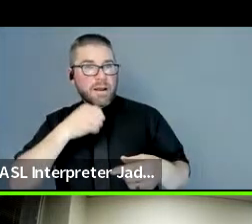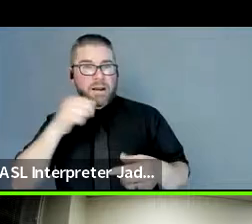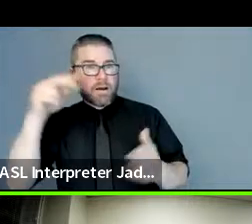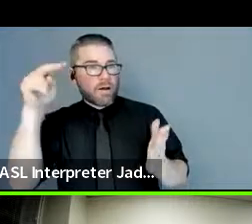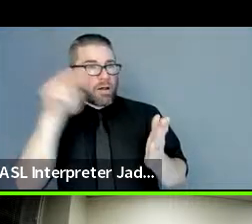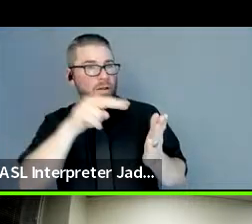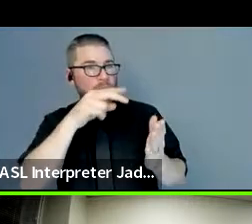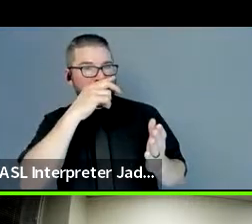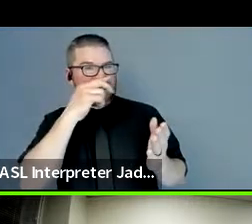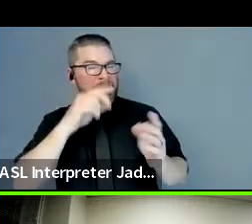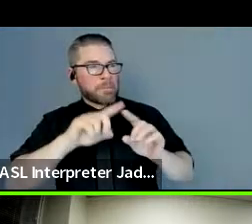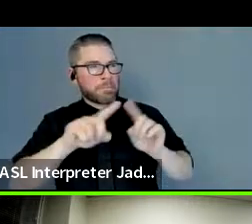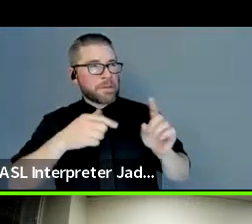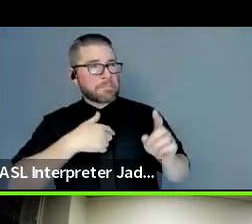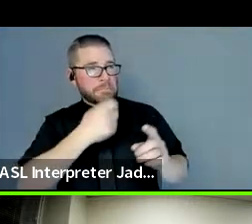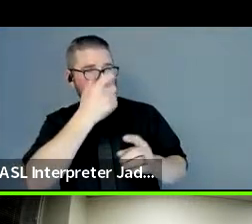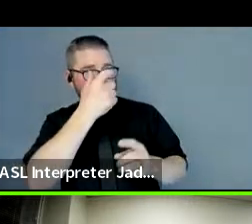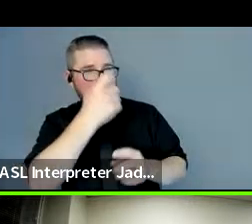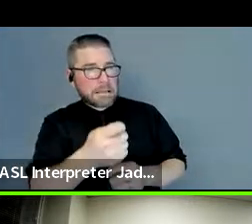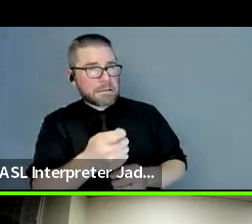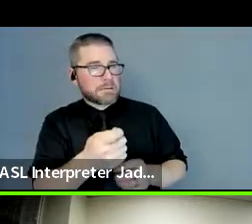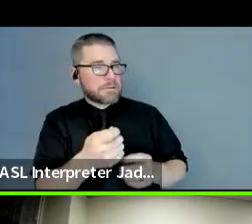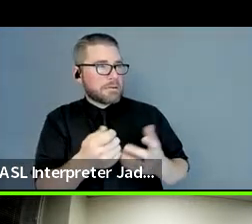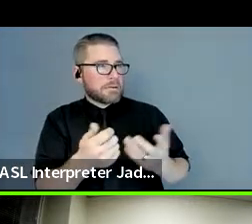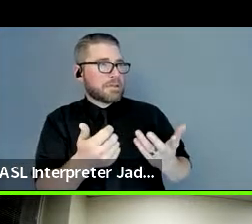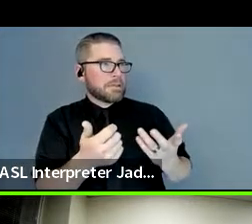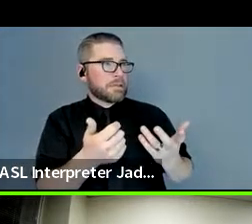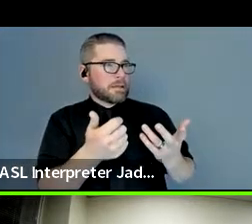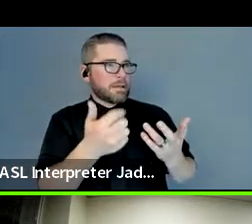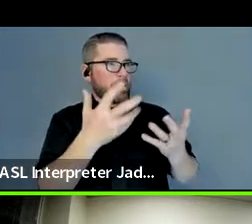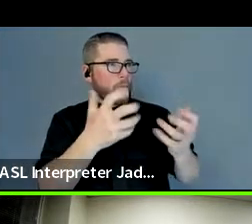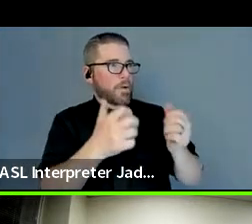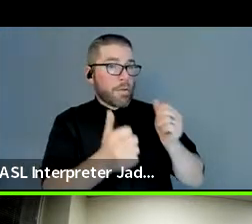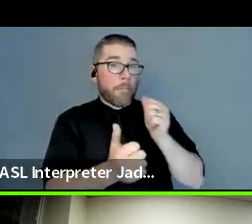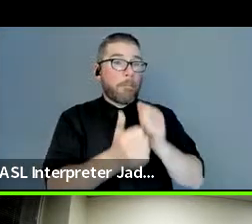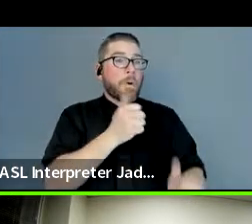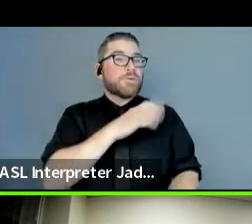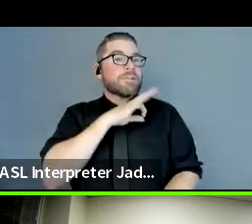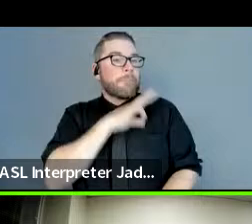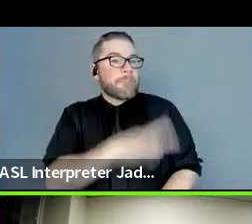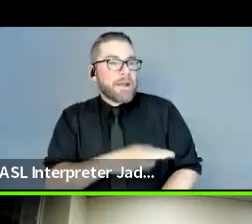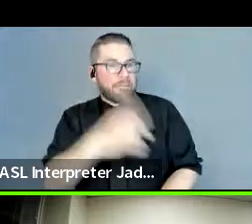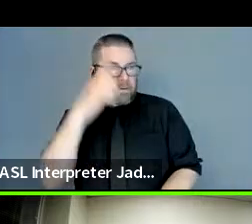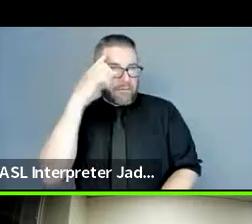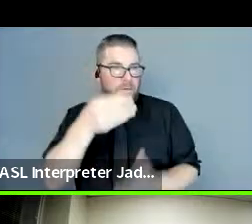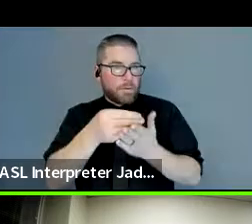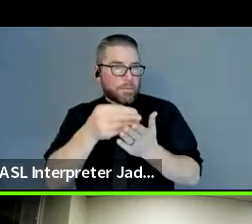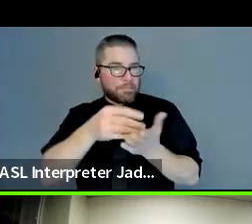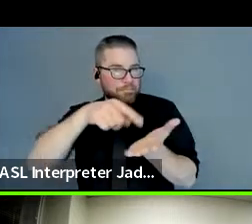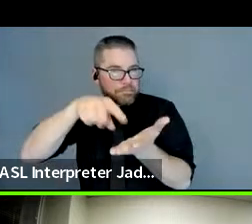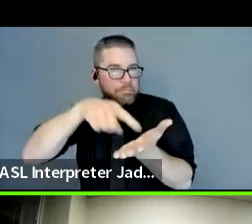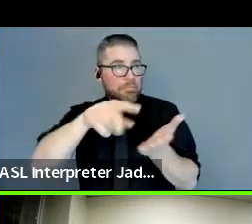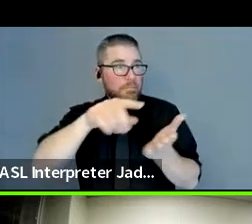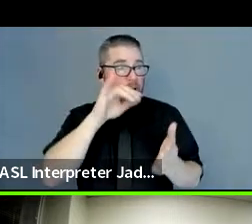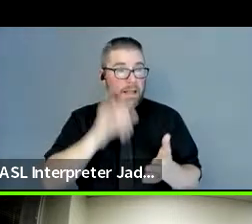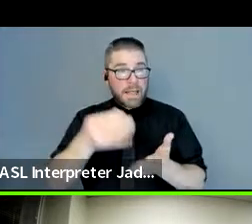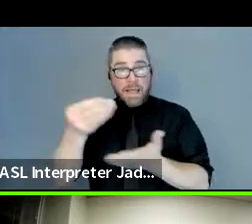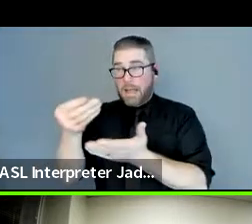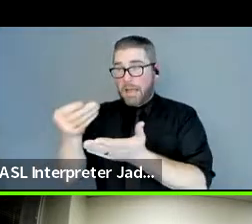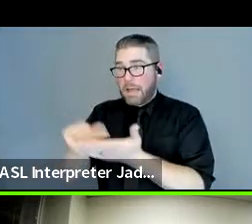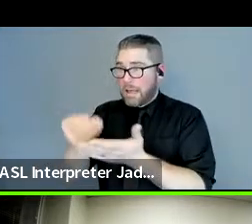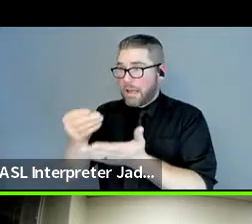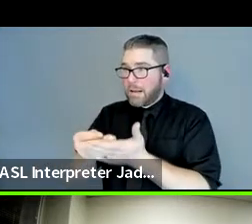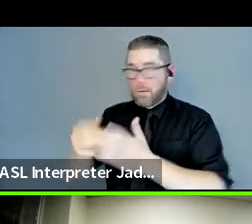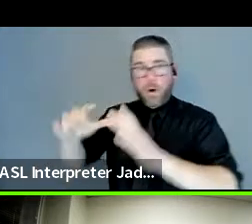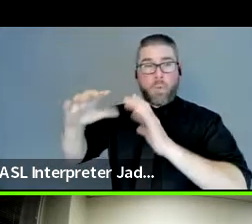see that we get the most benefit for the cost. I certainly agree with the reallocation. That makes a lot of sense.